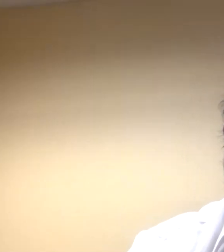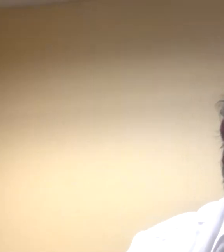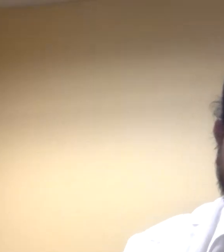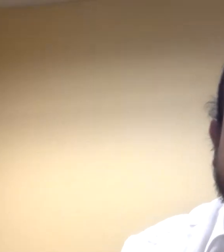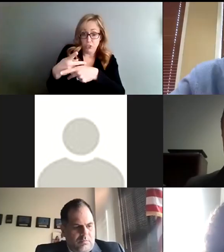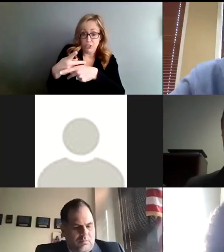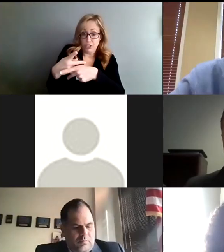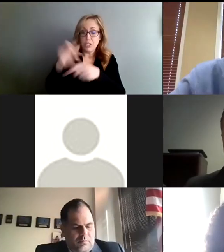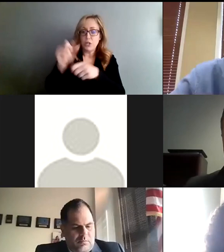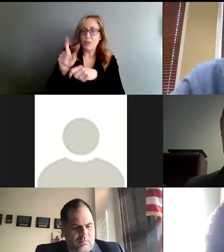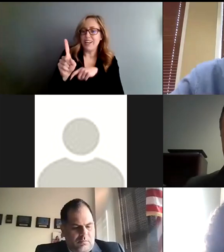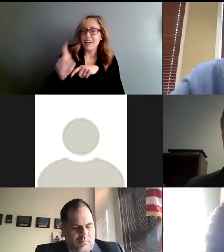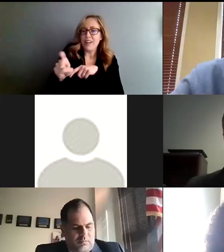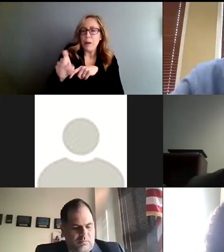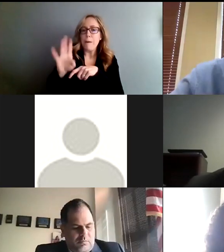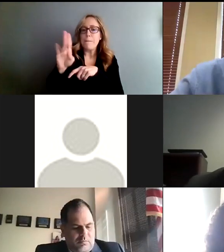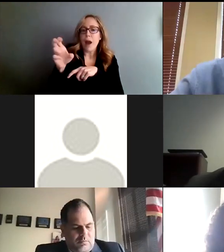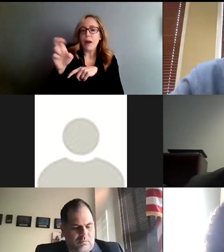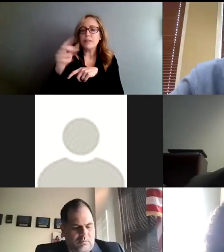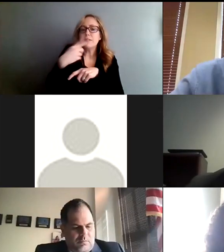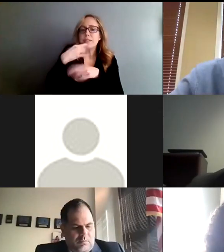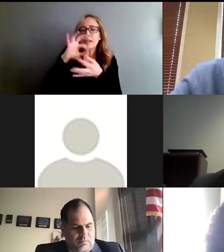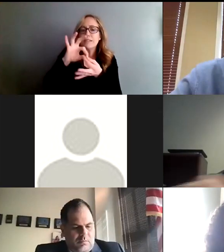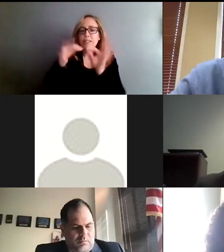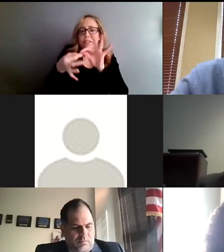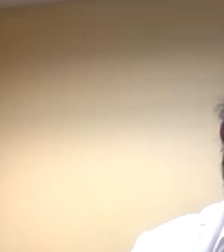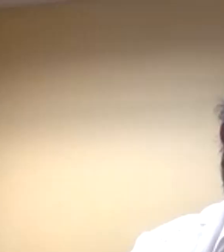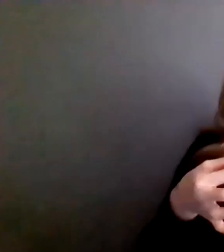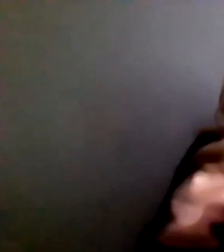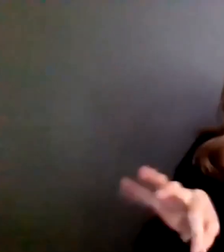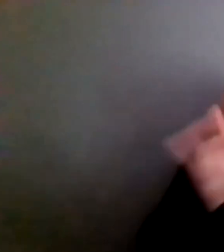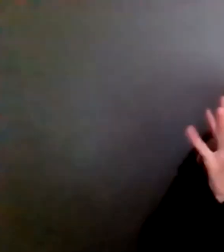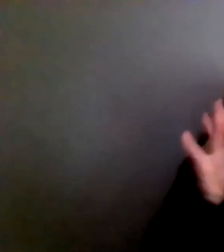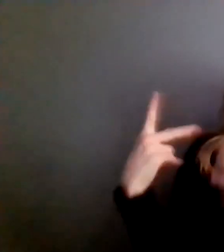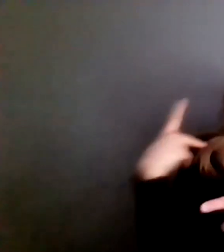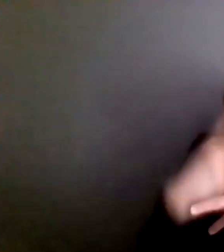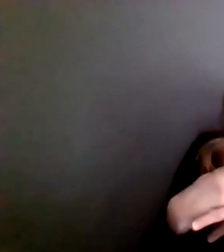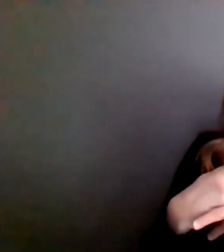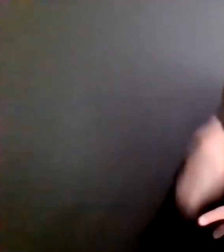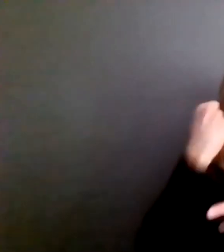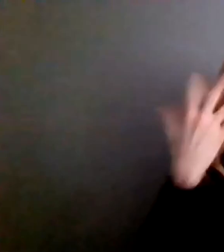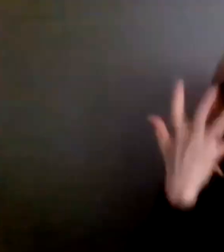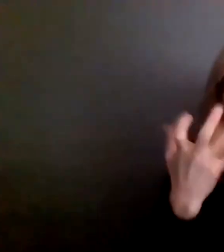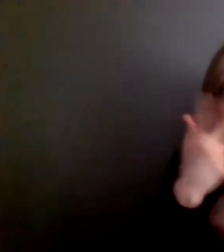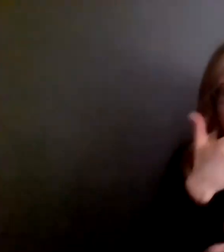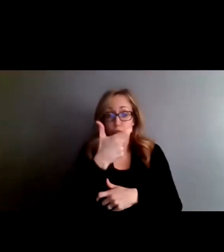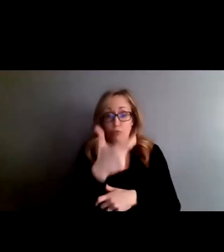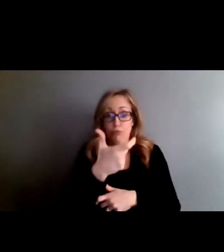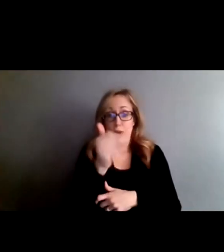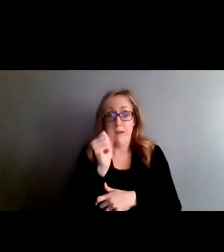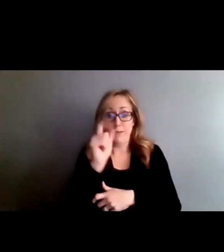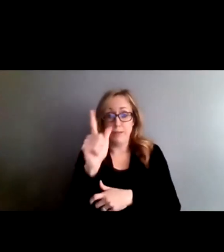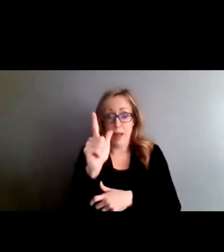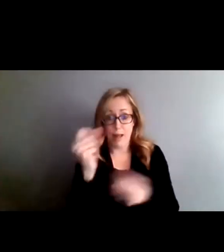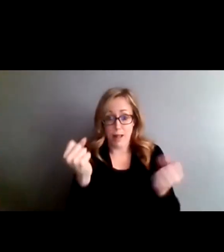please click the interpretation button below and then select Portuguese. If you would like to view ASL during this presentation,